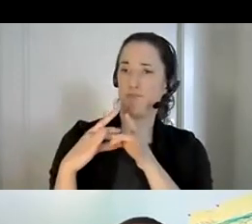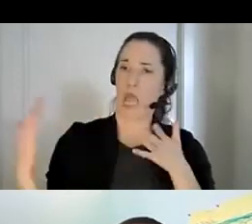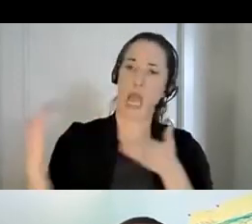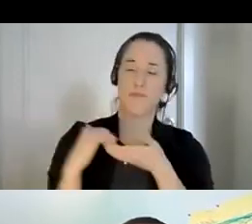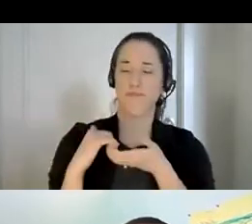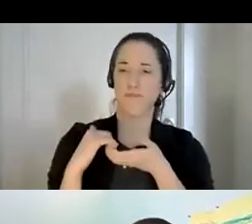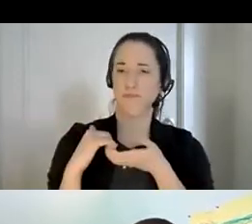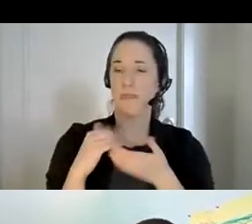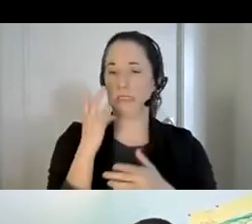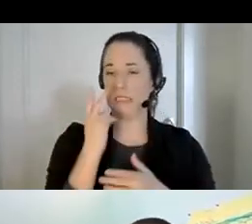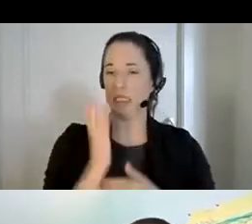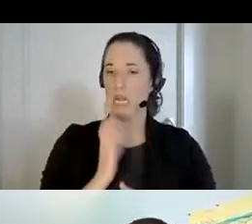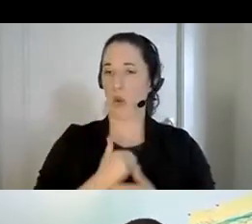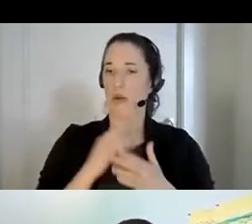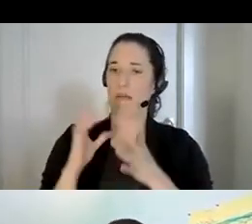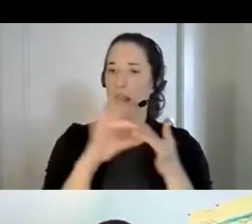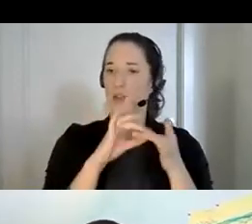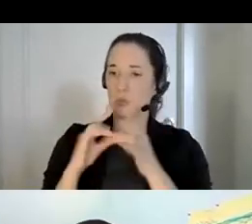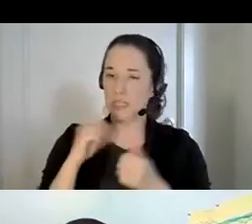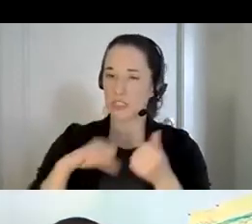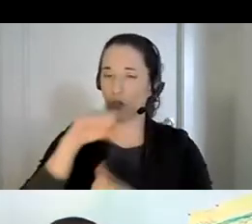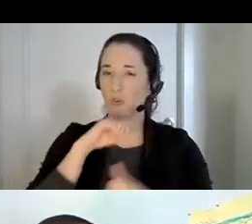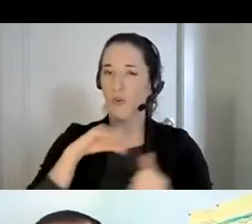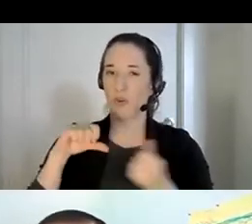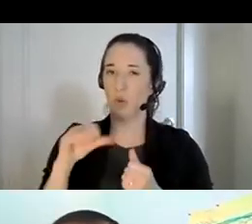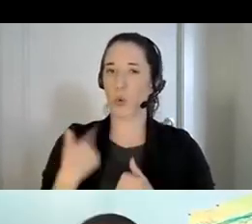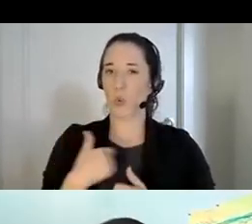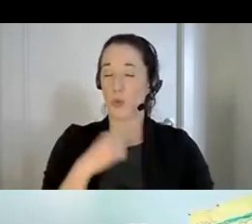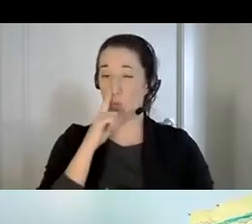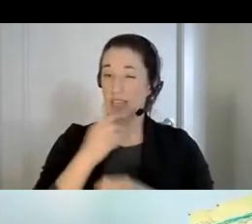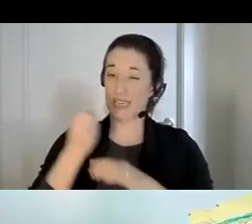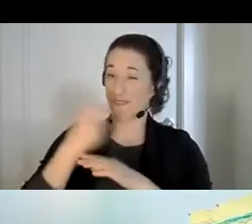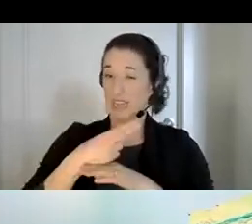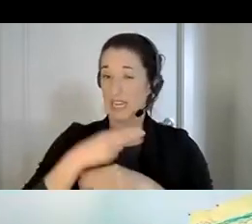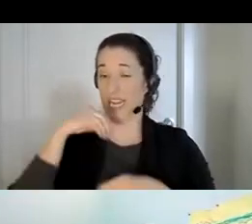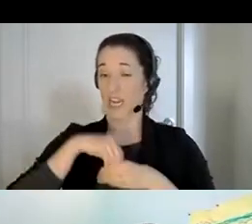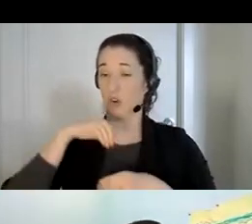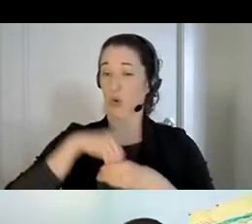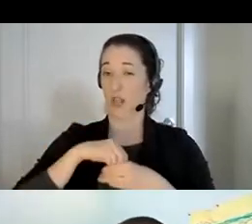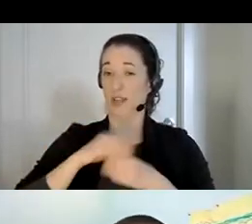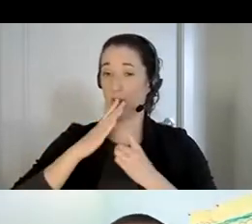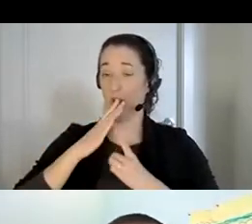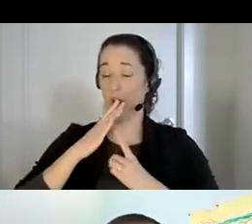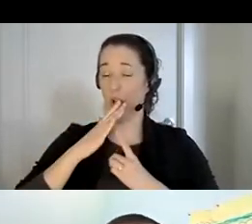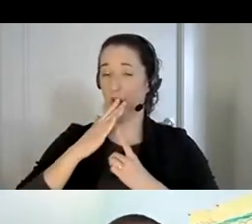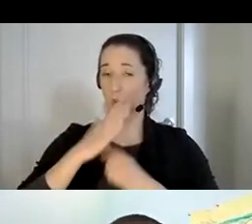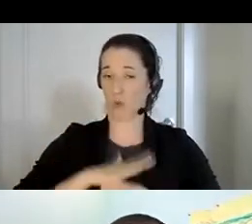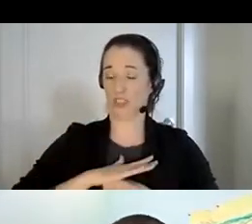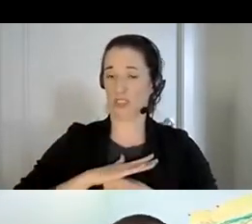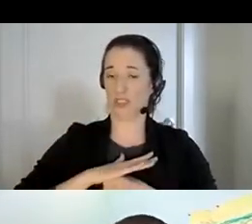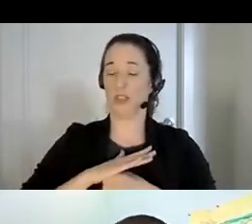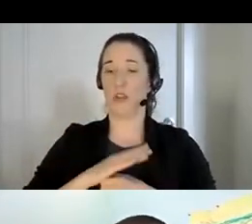our connections with each other, we really defeat internalized oppression's effect of horizontal or lateral violence